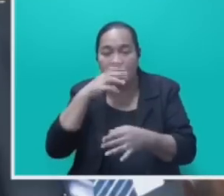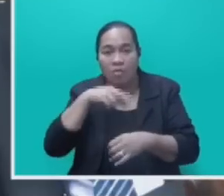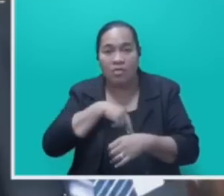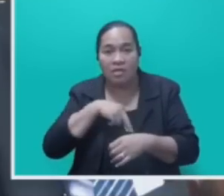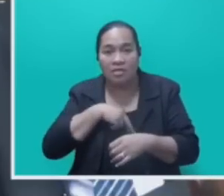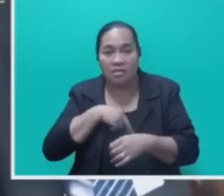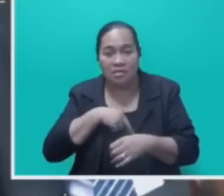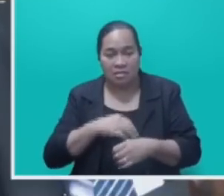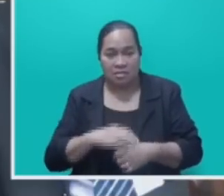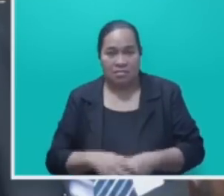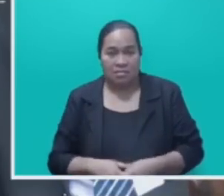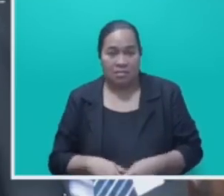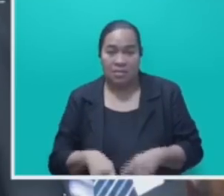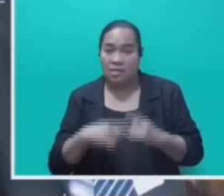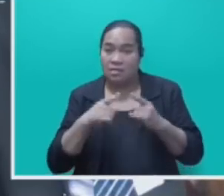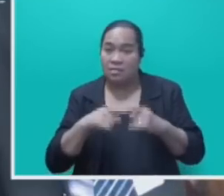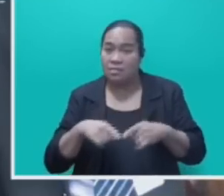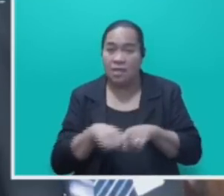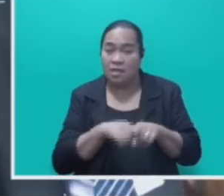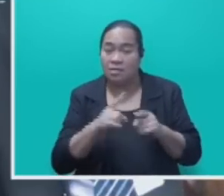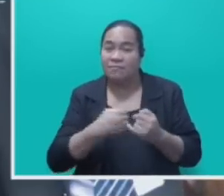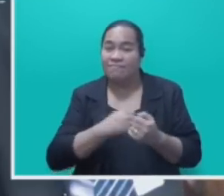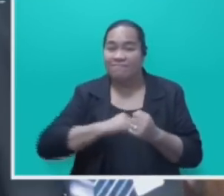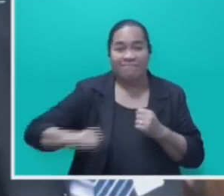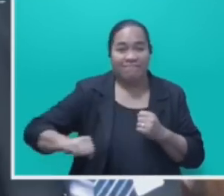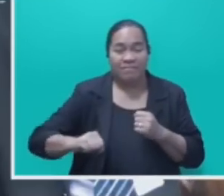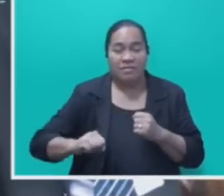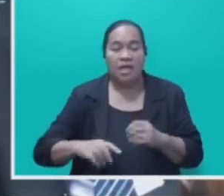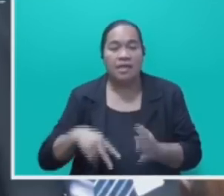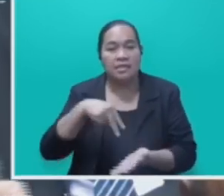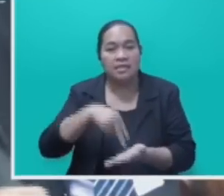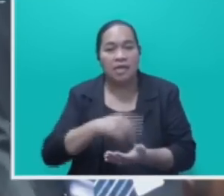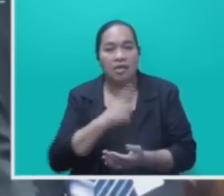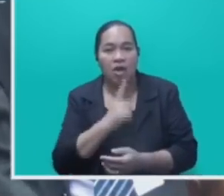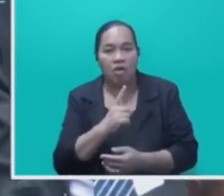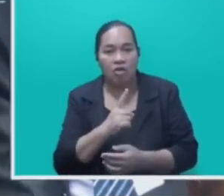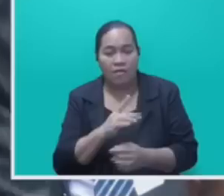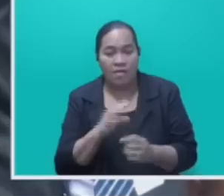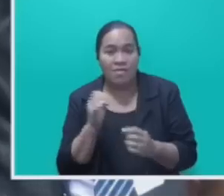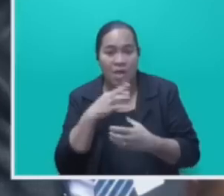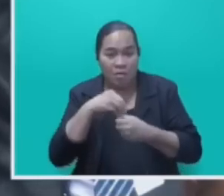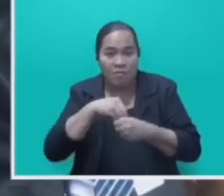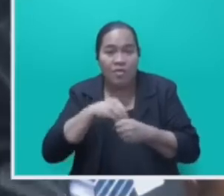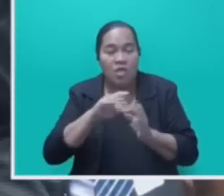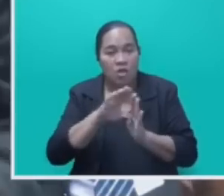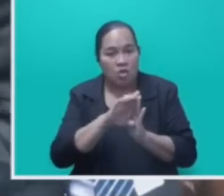A complete defiance of the standing orders and the spirit of the Constitution.